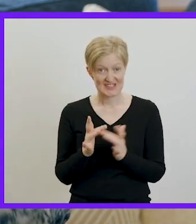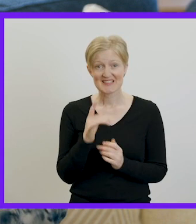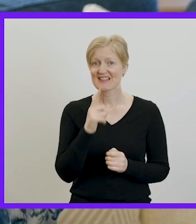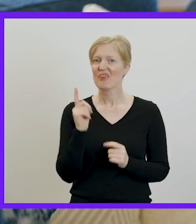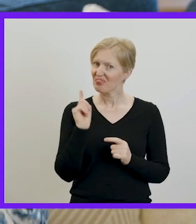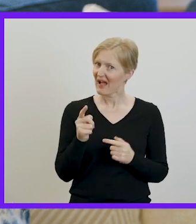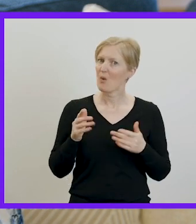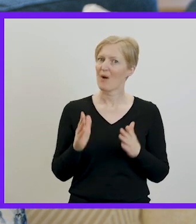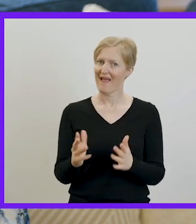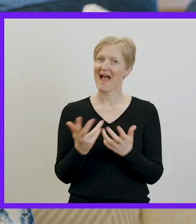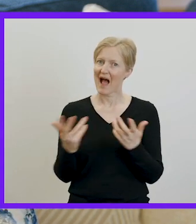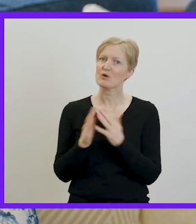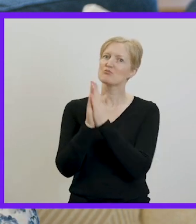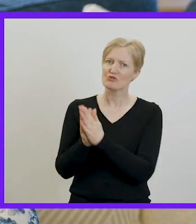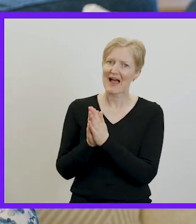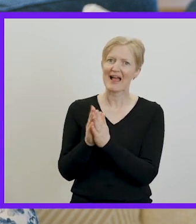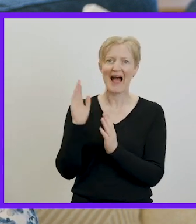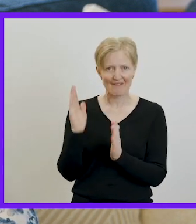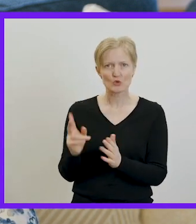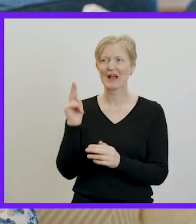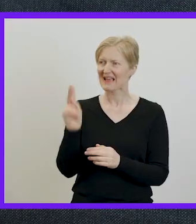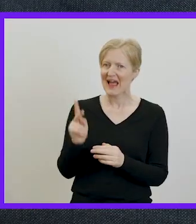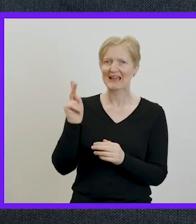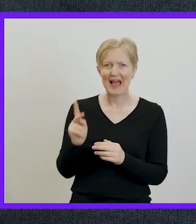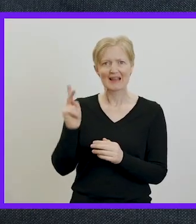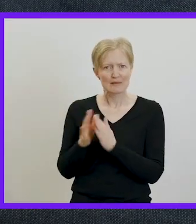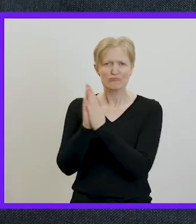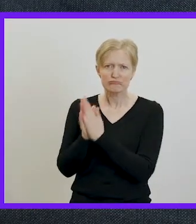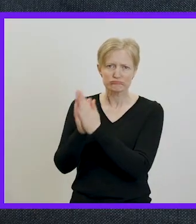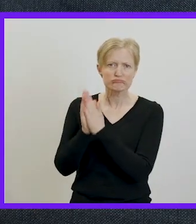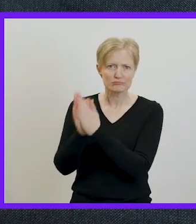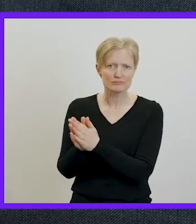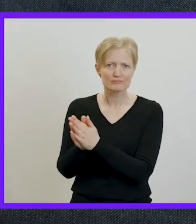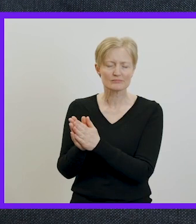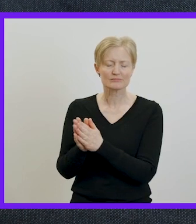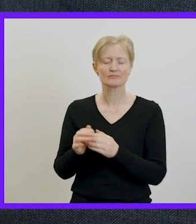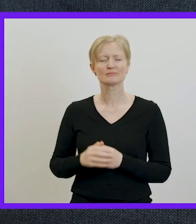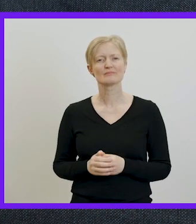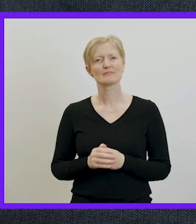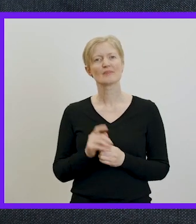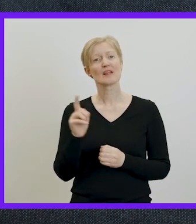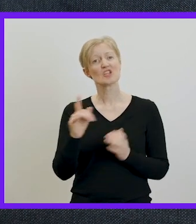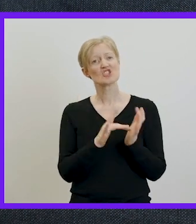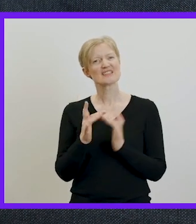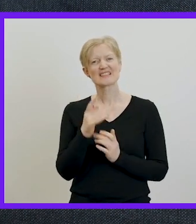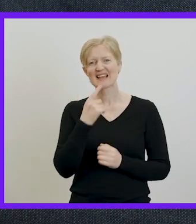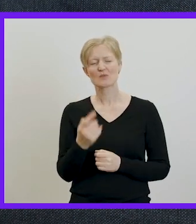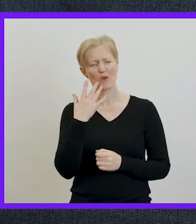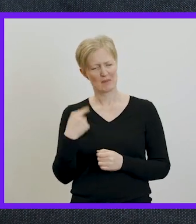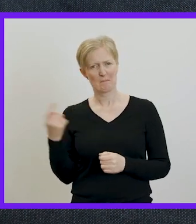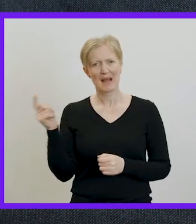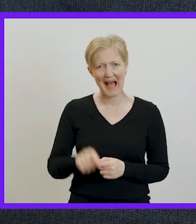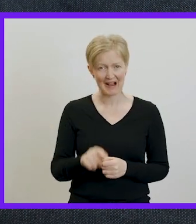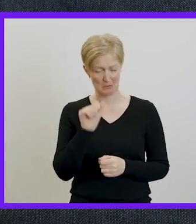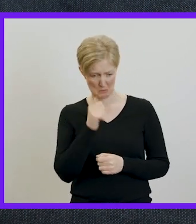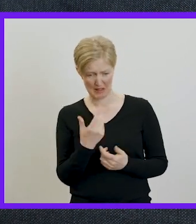says, this is the way that you get your prayers answered. It's a little bit sad, that bit where he says, when I come back, will I find